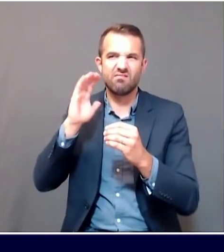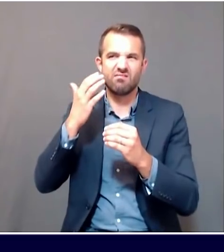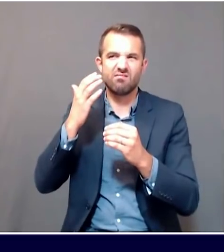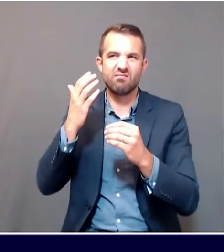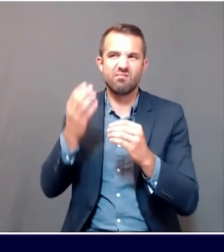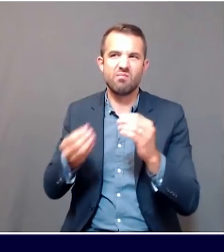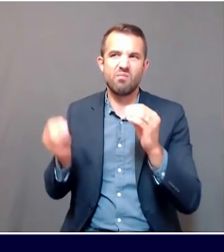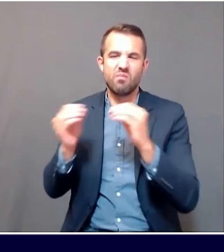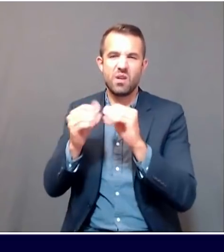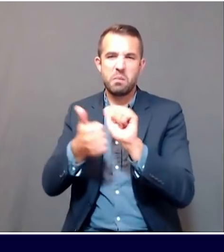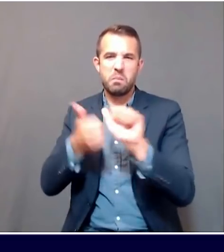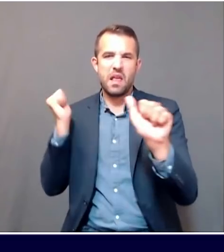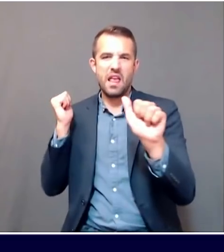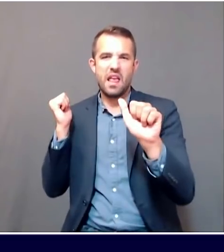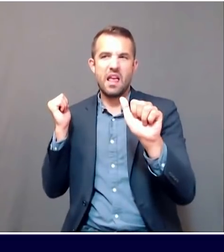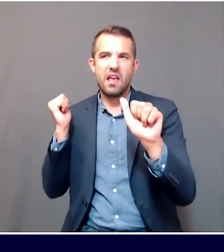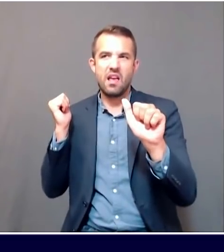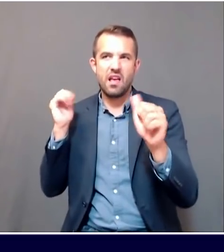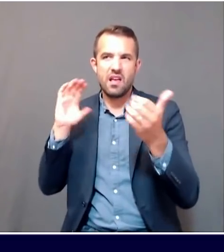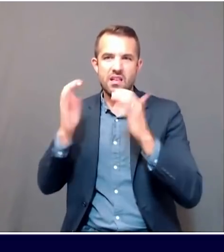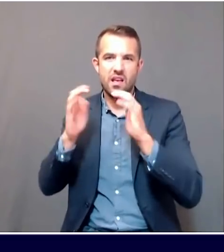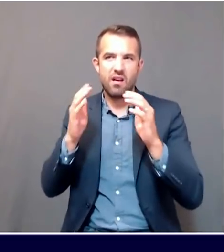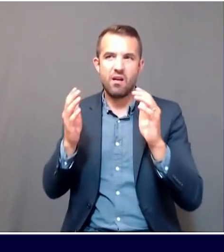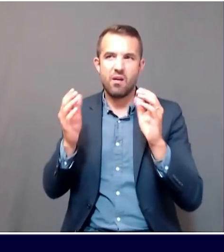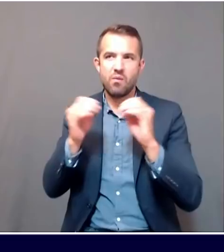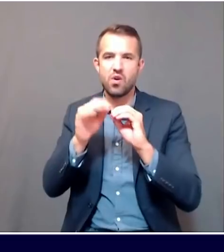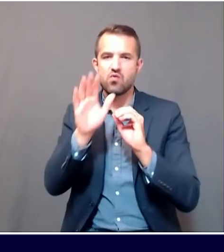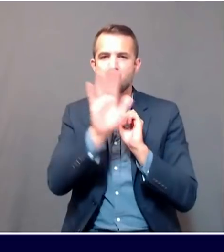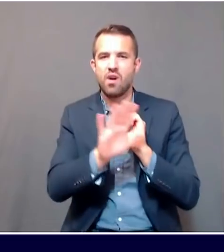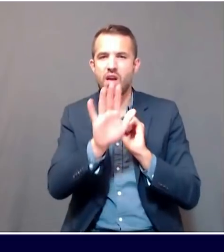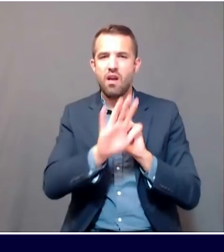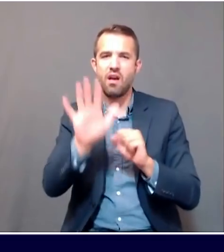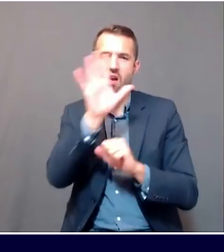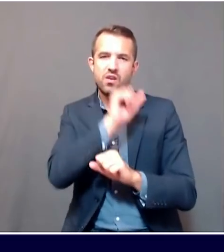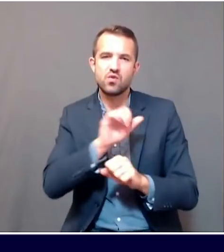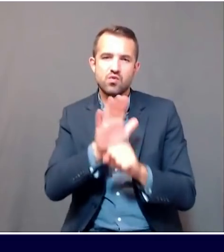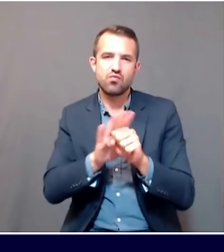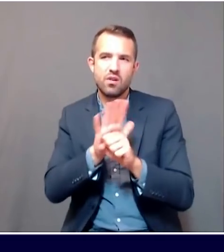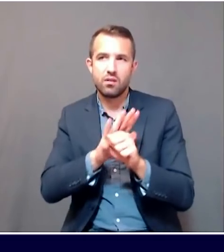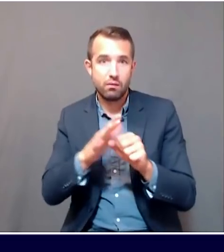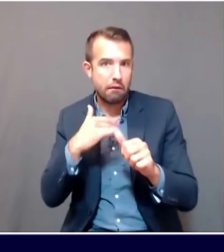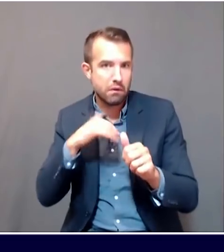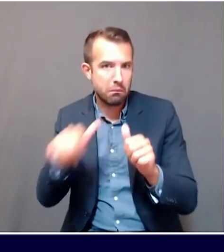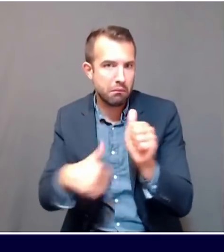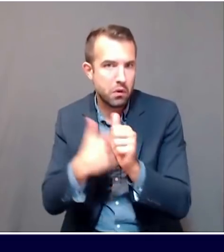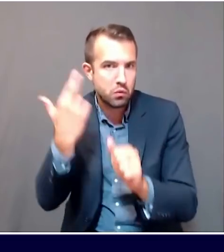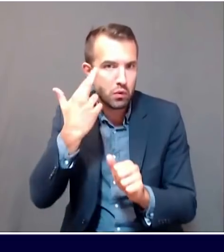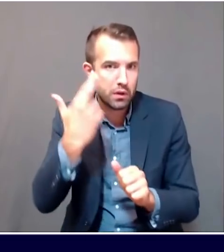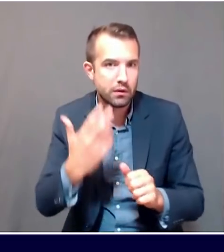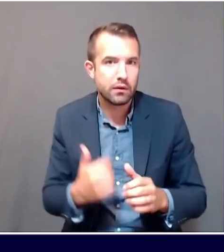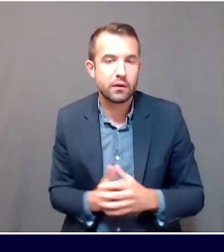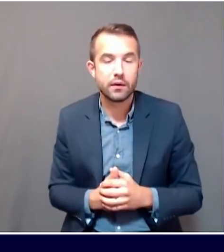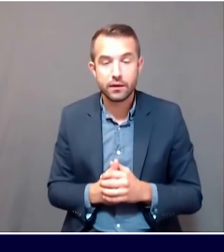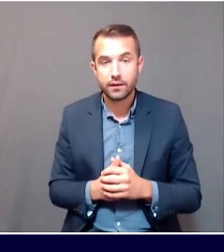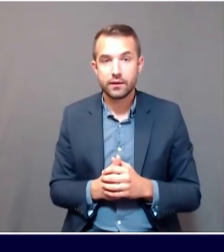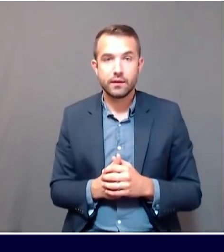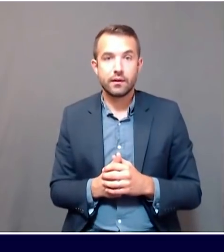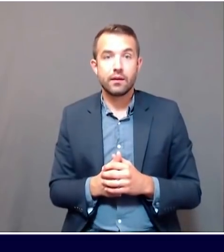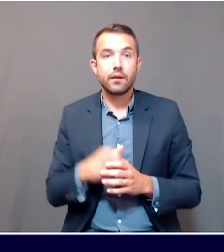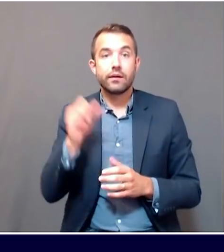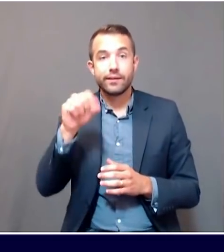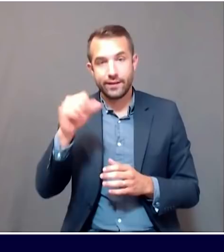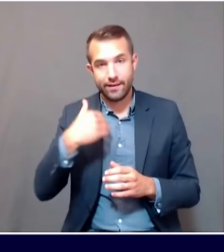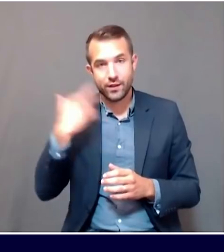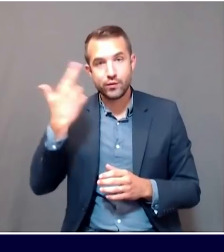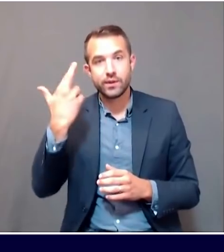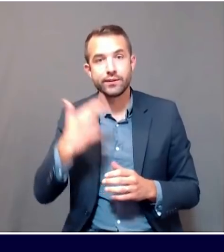behind, and is there any reason for that, or is it just a lot of work? Yes, no, there's a specific reason for that. It all